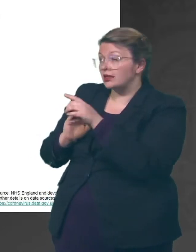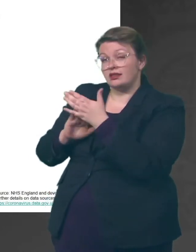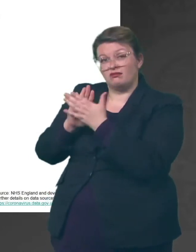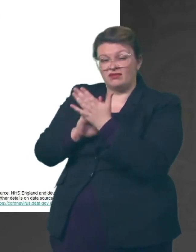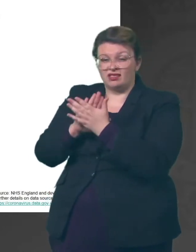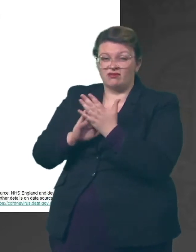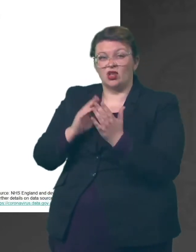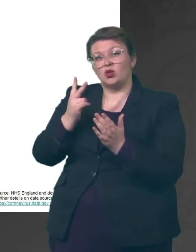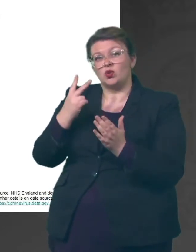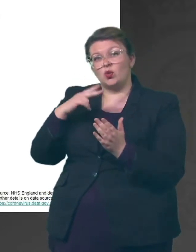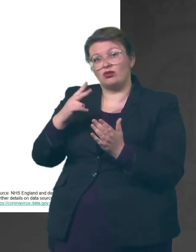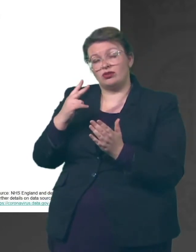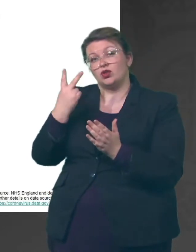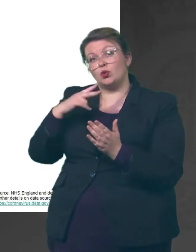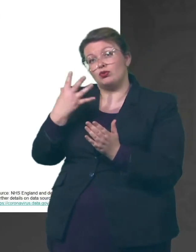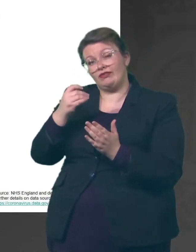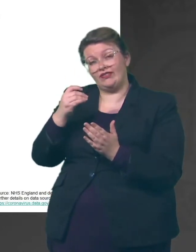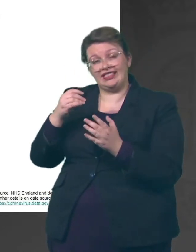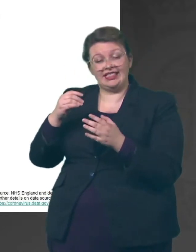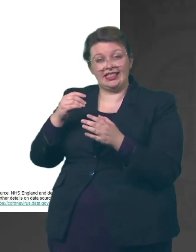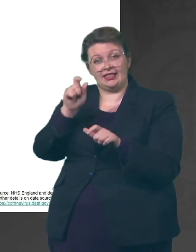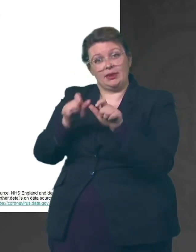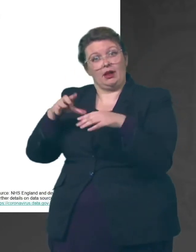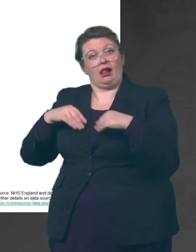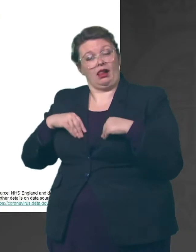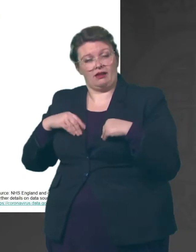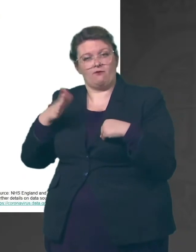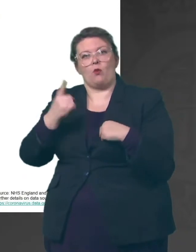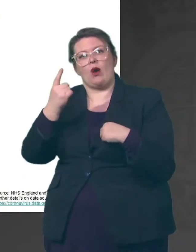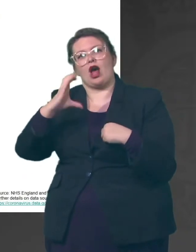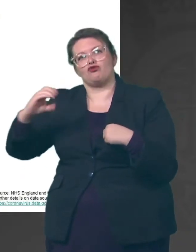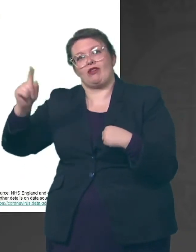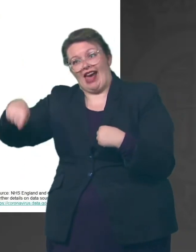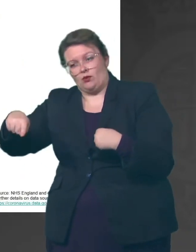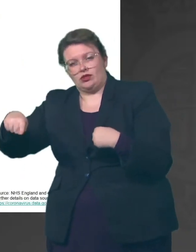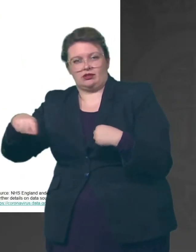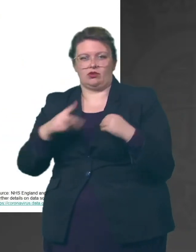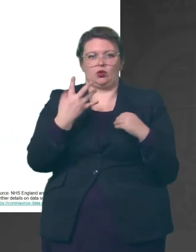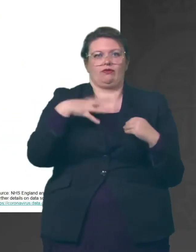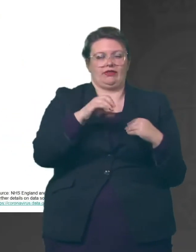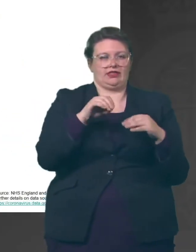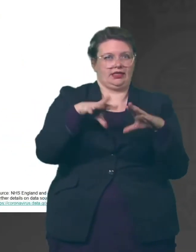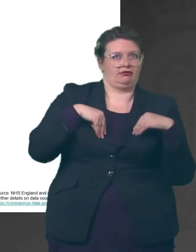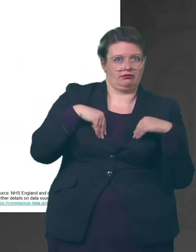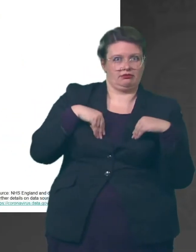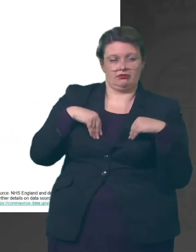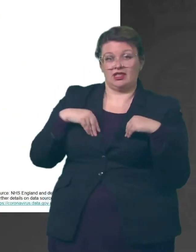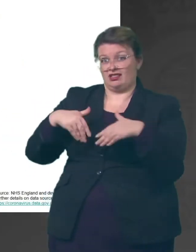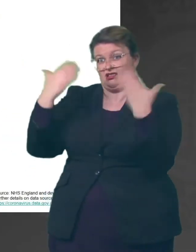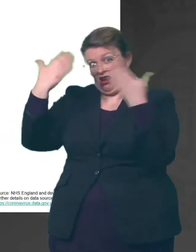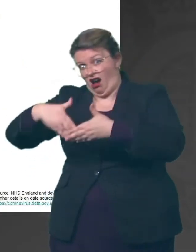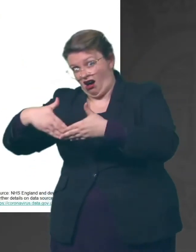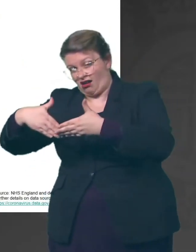250 cases per 100,000 population per week, through to the lightest colours where we're getting